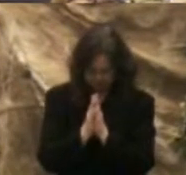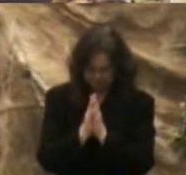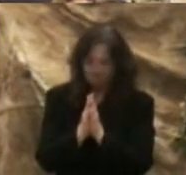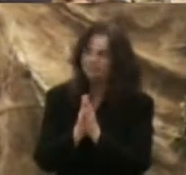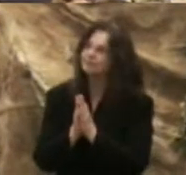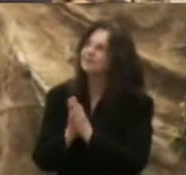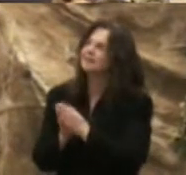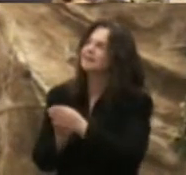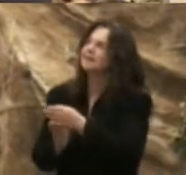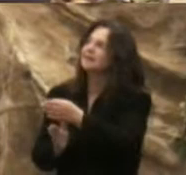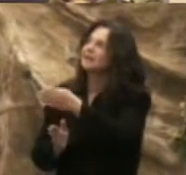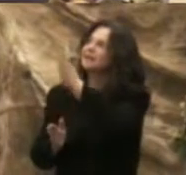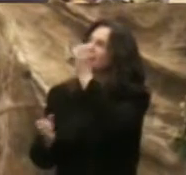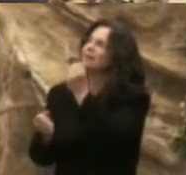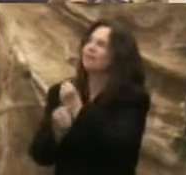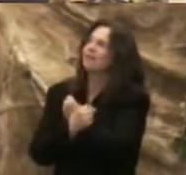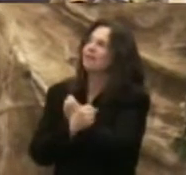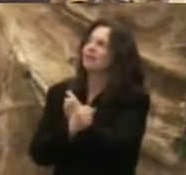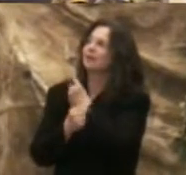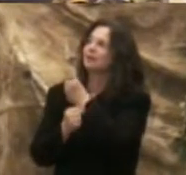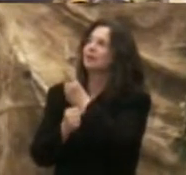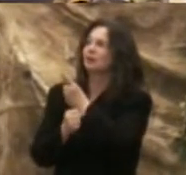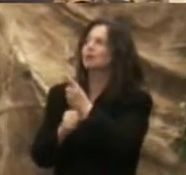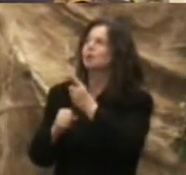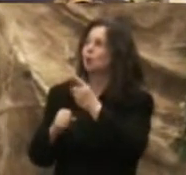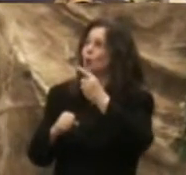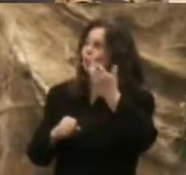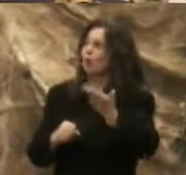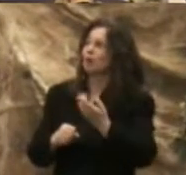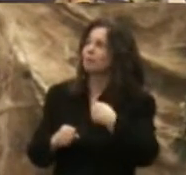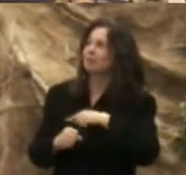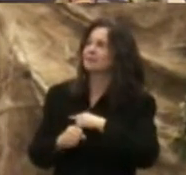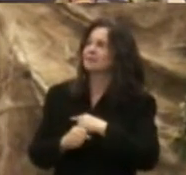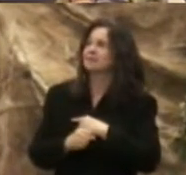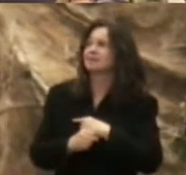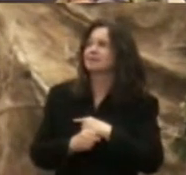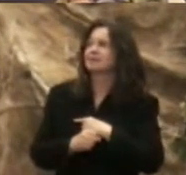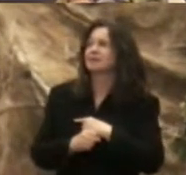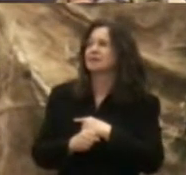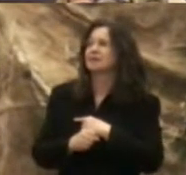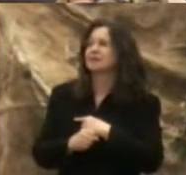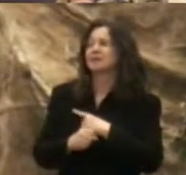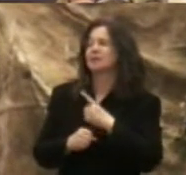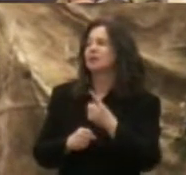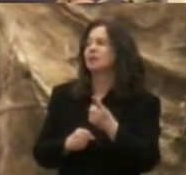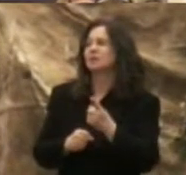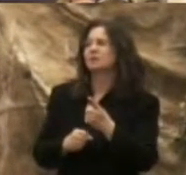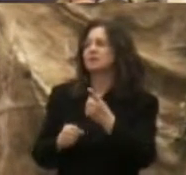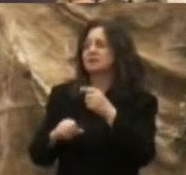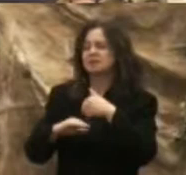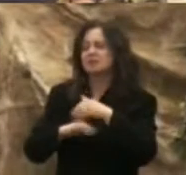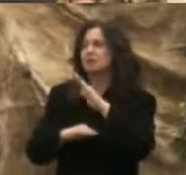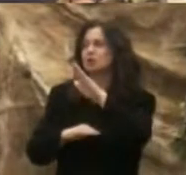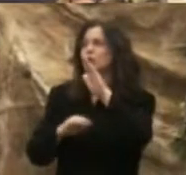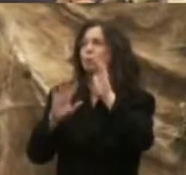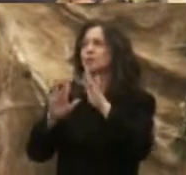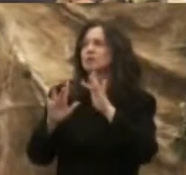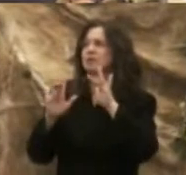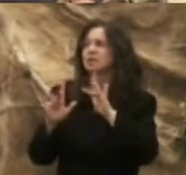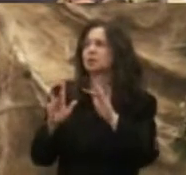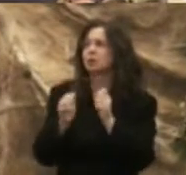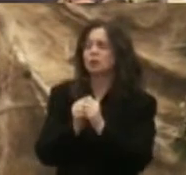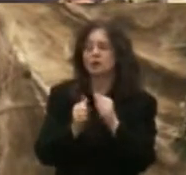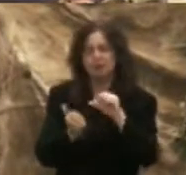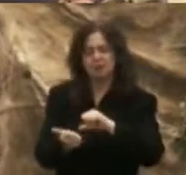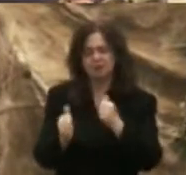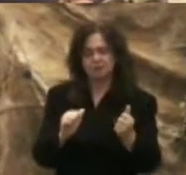God of compassion, you welcome the wayward and you embrace us all with your mercy. By our baptism,